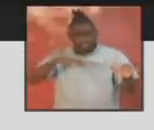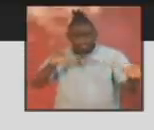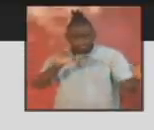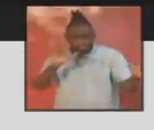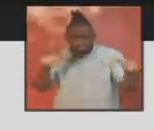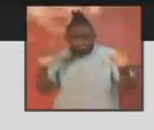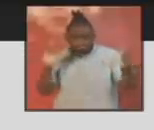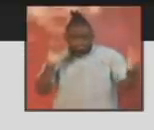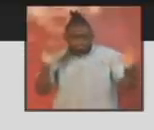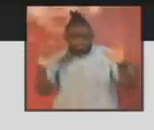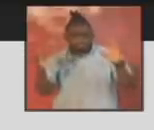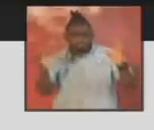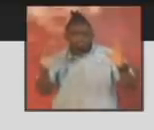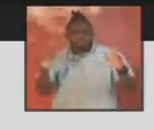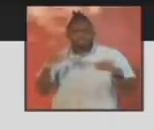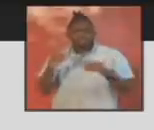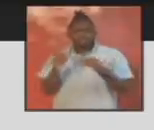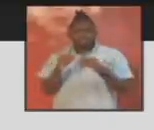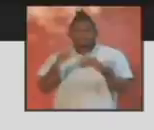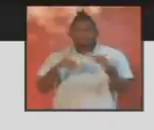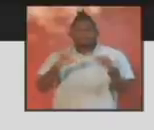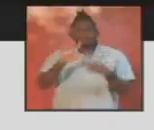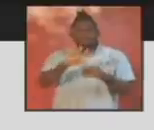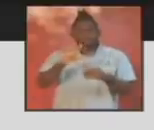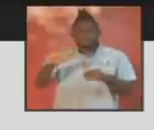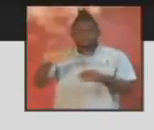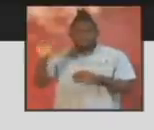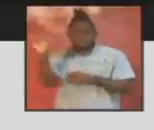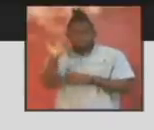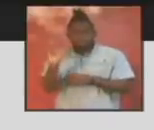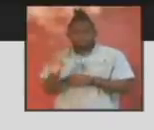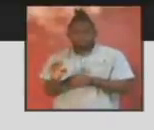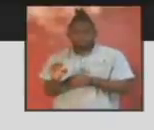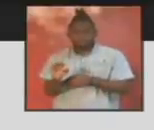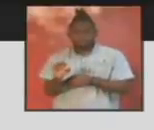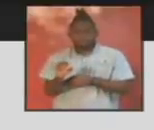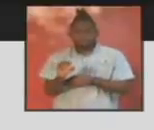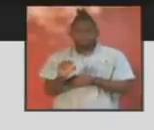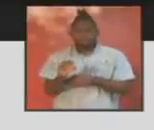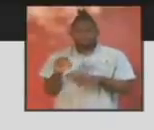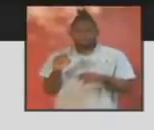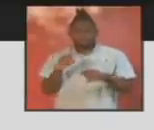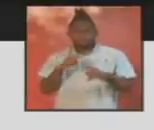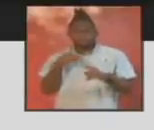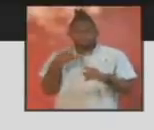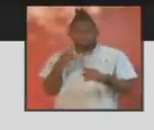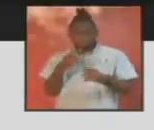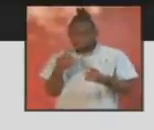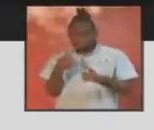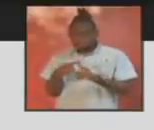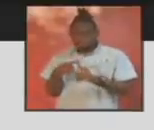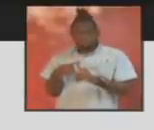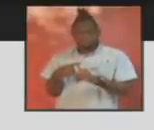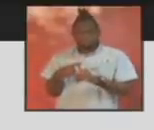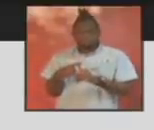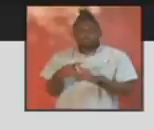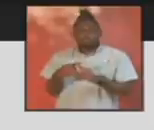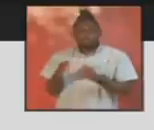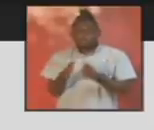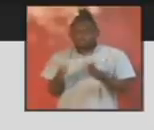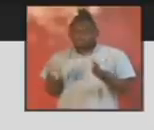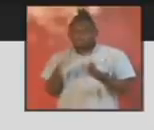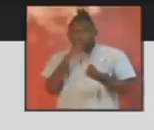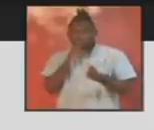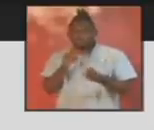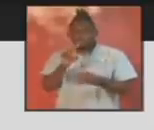and more than 55% of the individuals infected being within that 25 to 49-year-old age